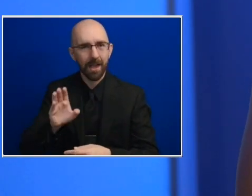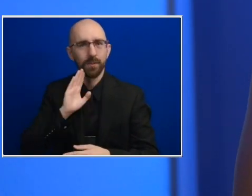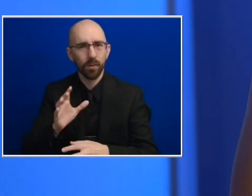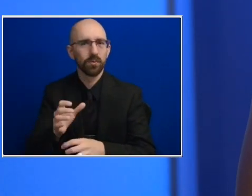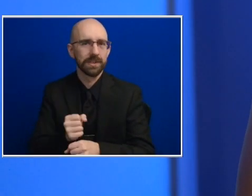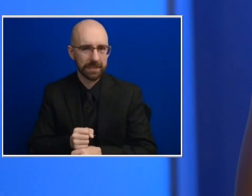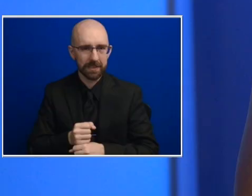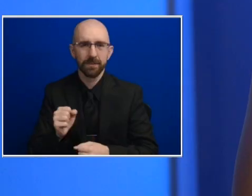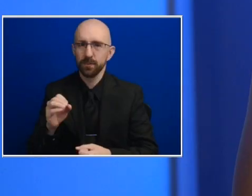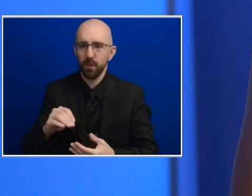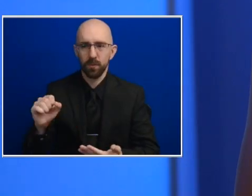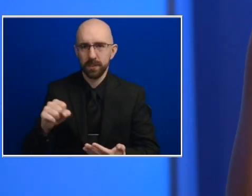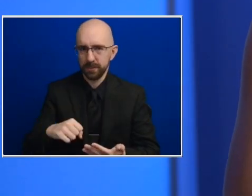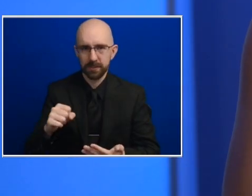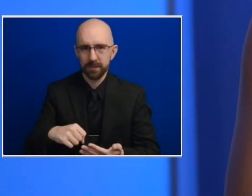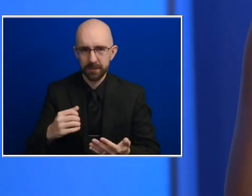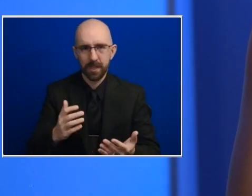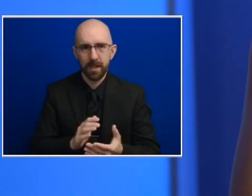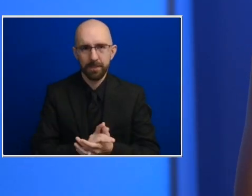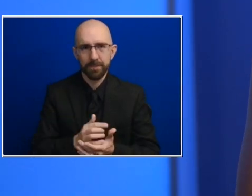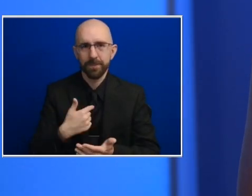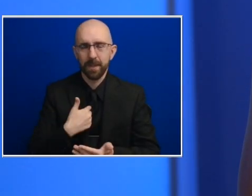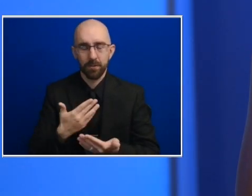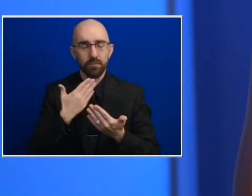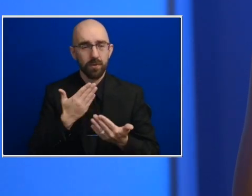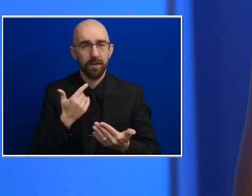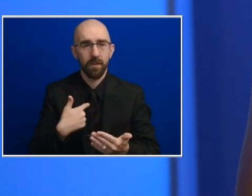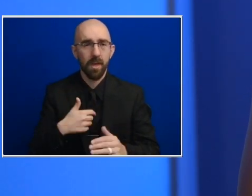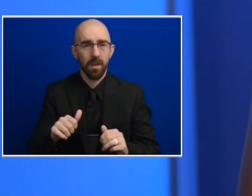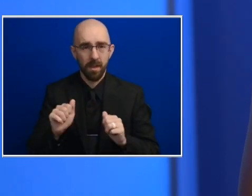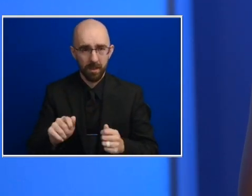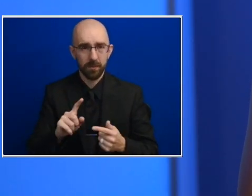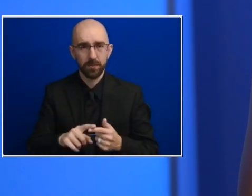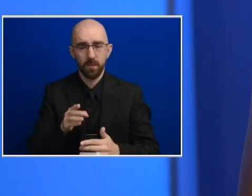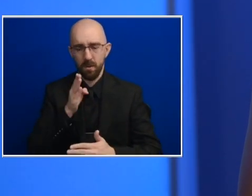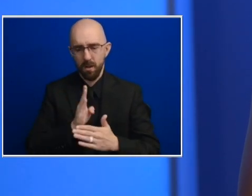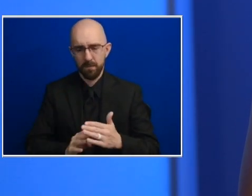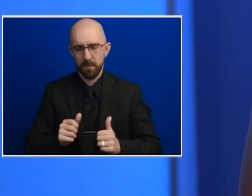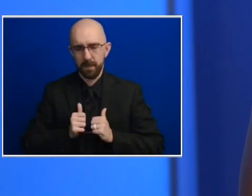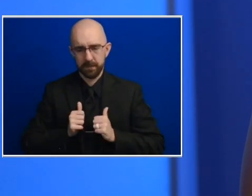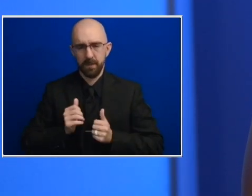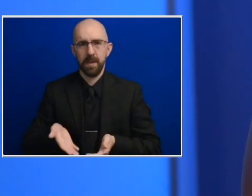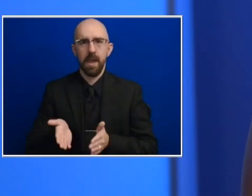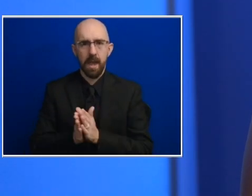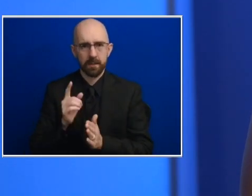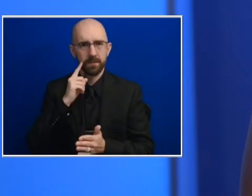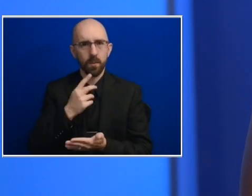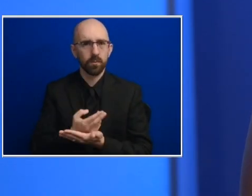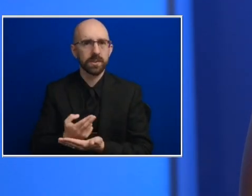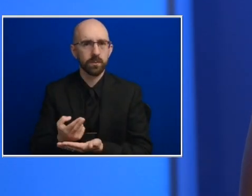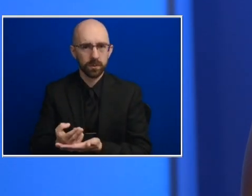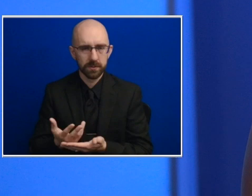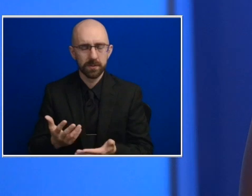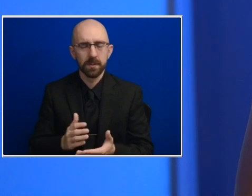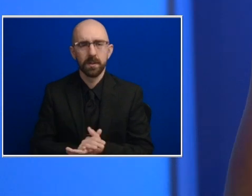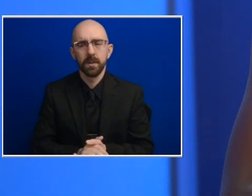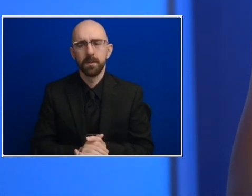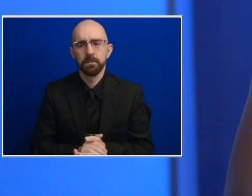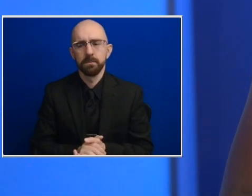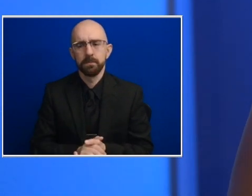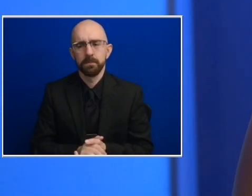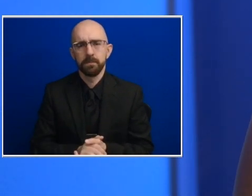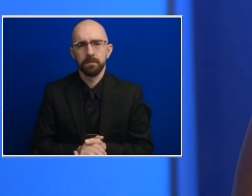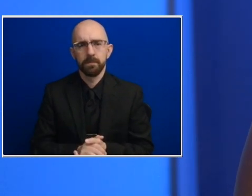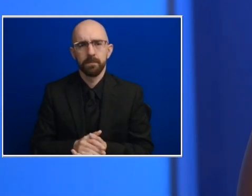yes, I was grateful that I was able to humble myself and ask for resources, and hence able